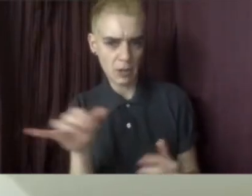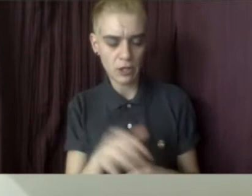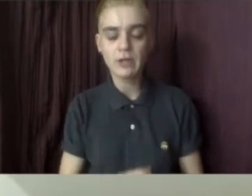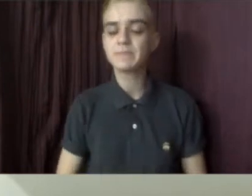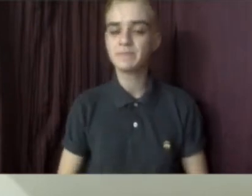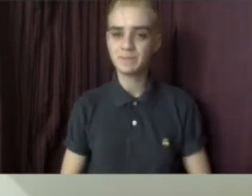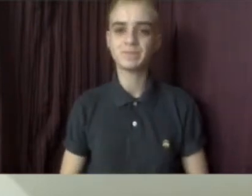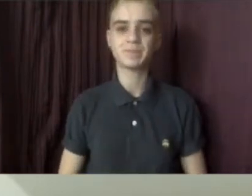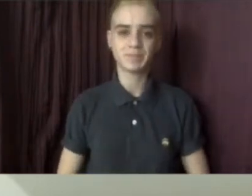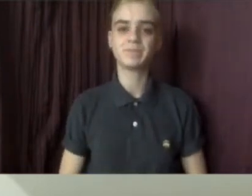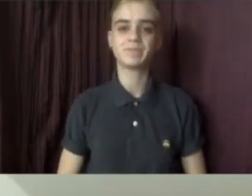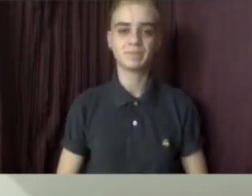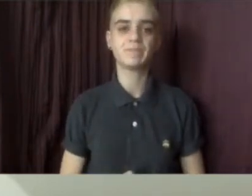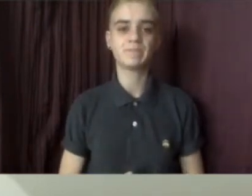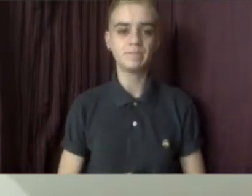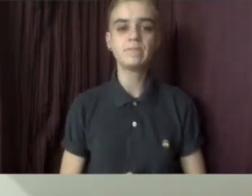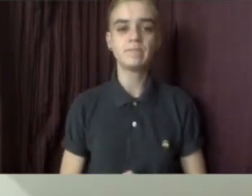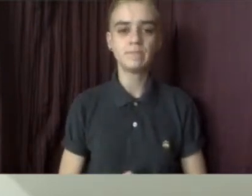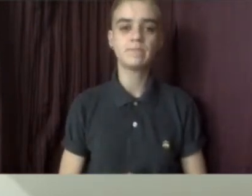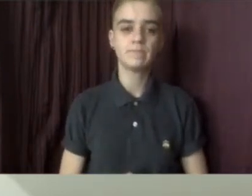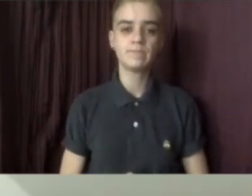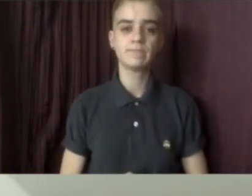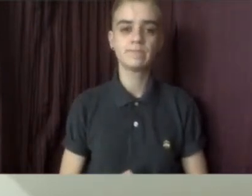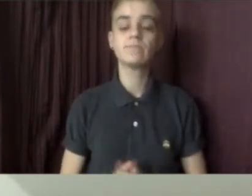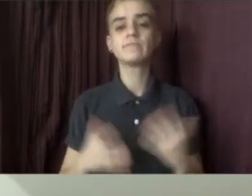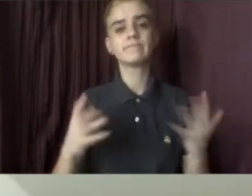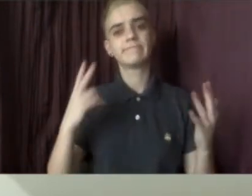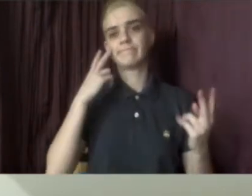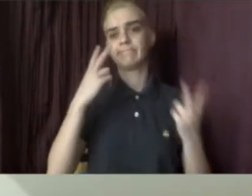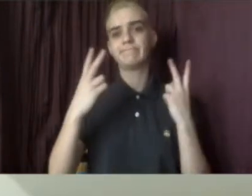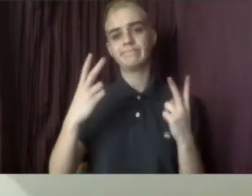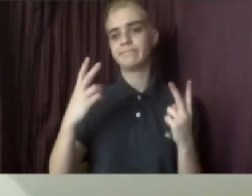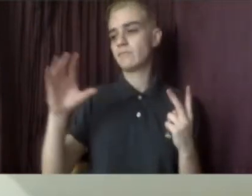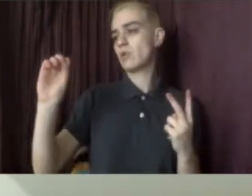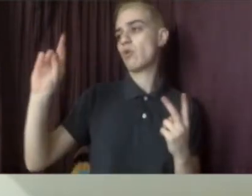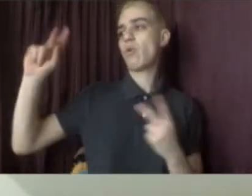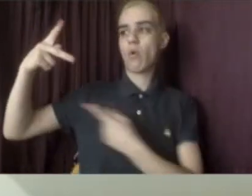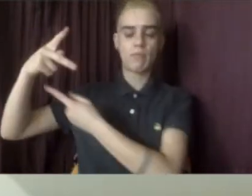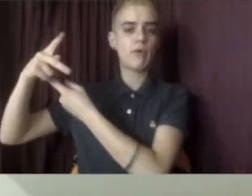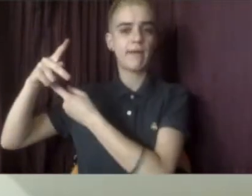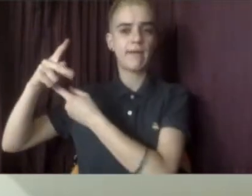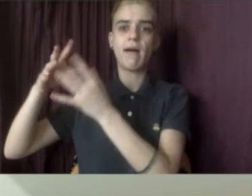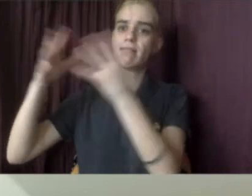can do to pressure them, given Stacey Abrams' caution about boycotting?